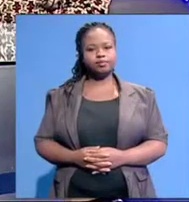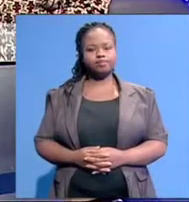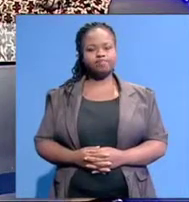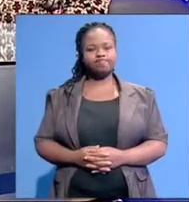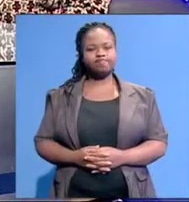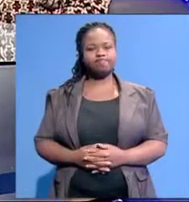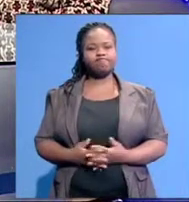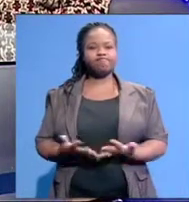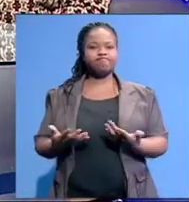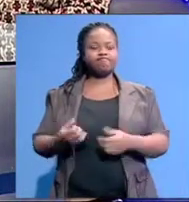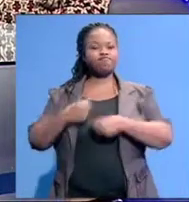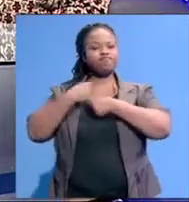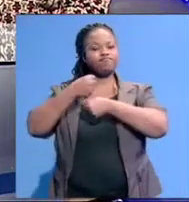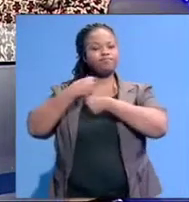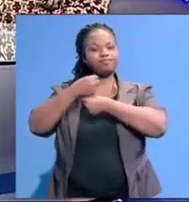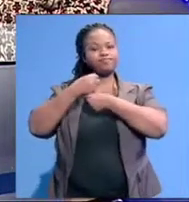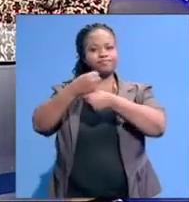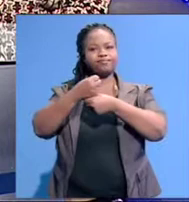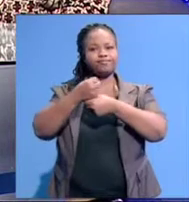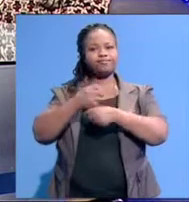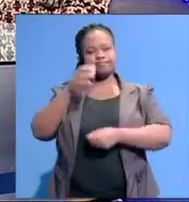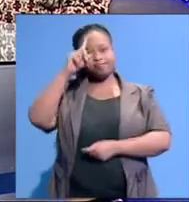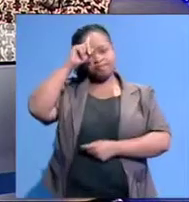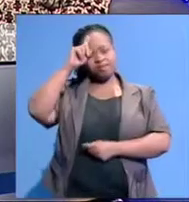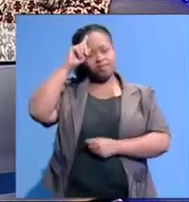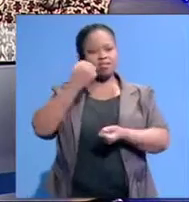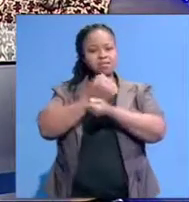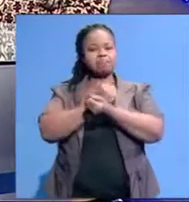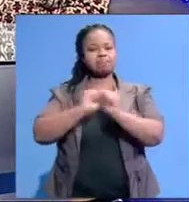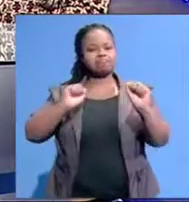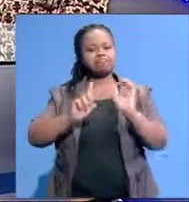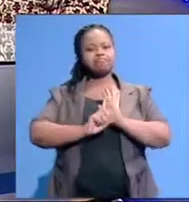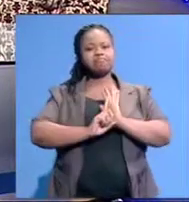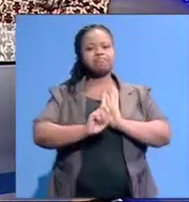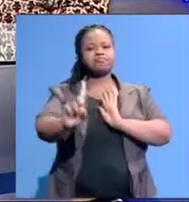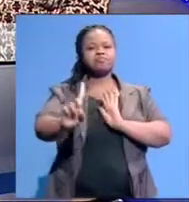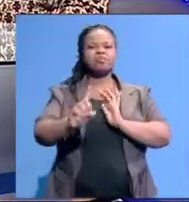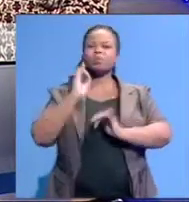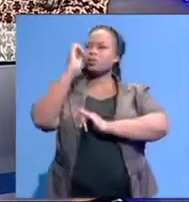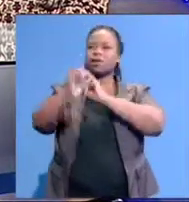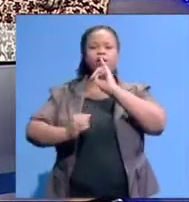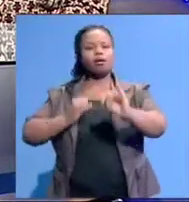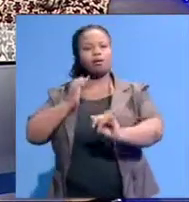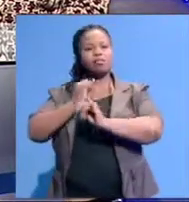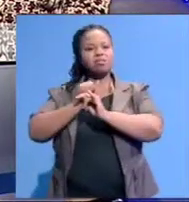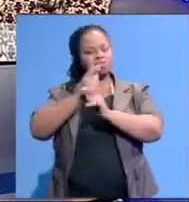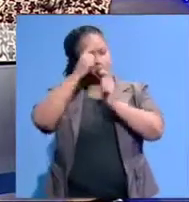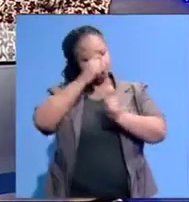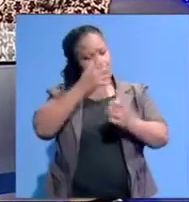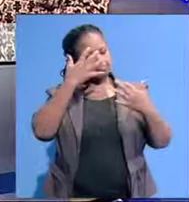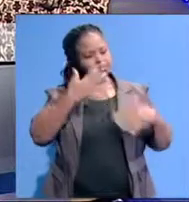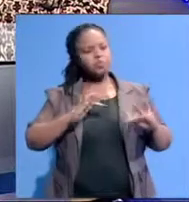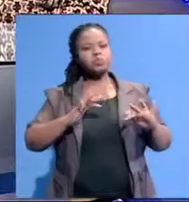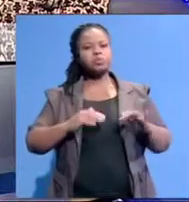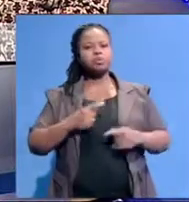The campaign for the release of Madiba took on an unprecedented international momentum. Attesting to the